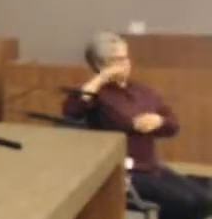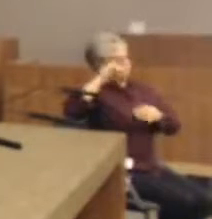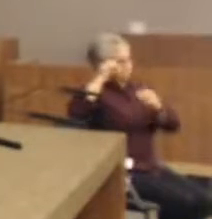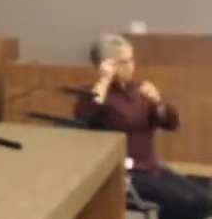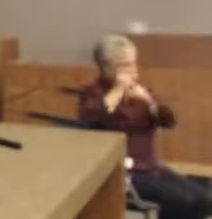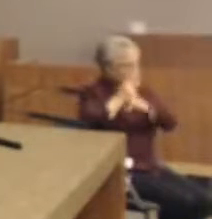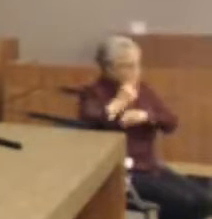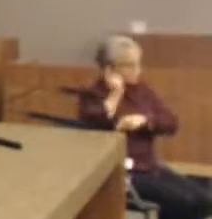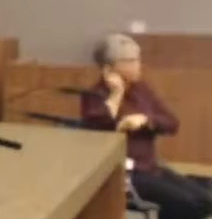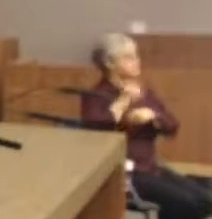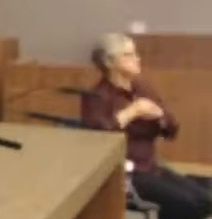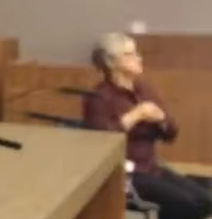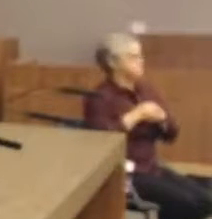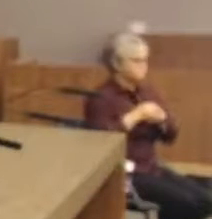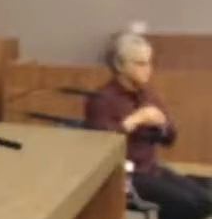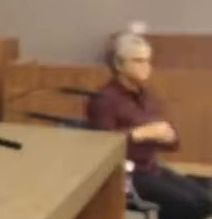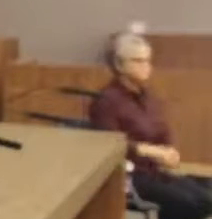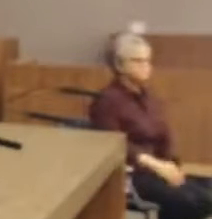time.